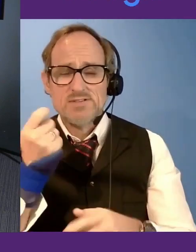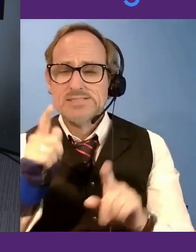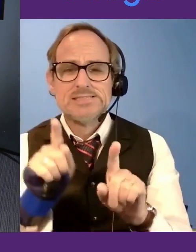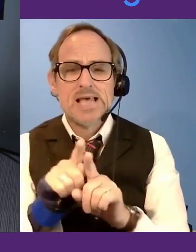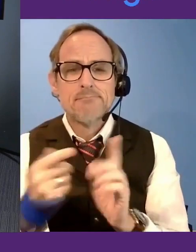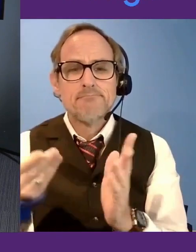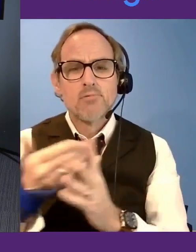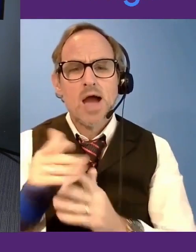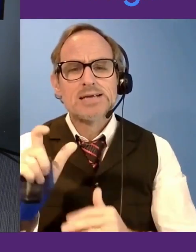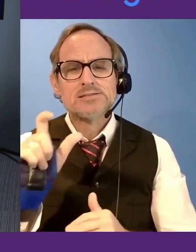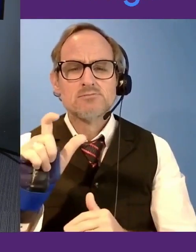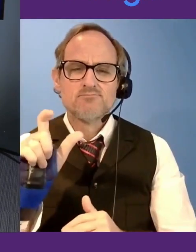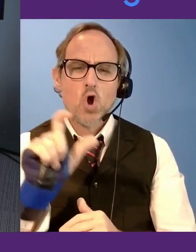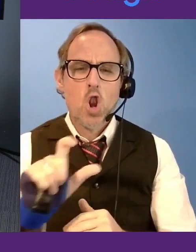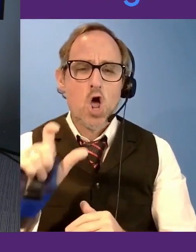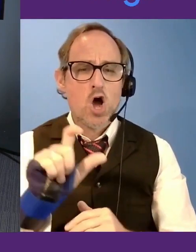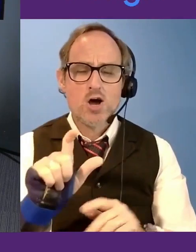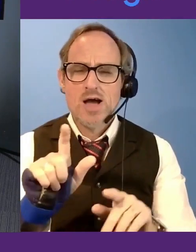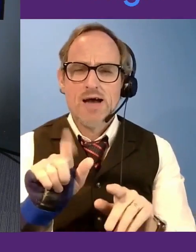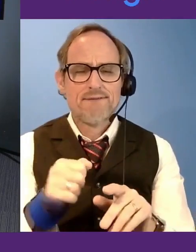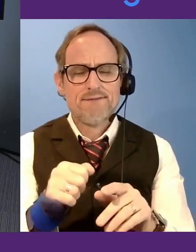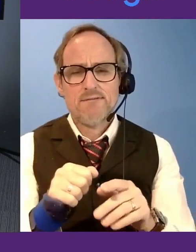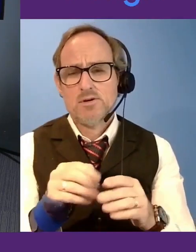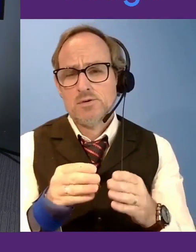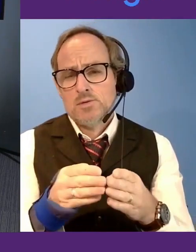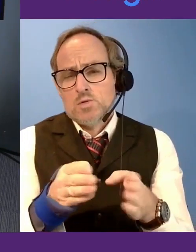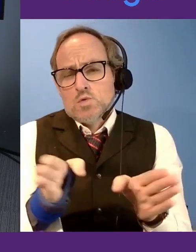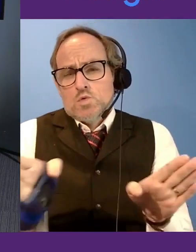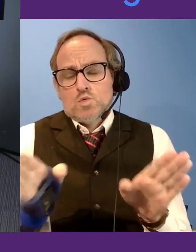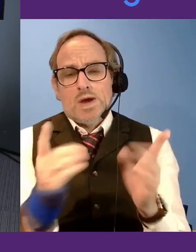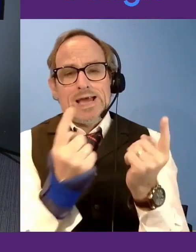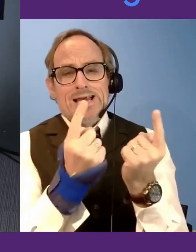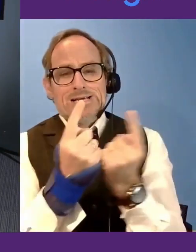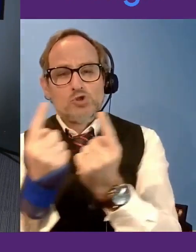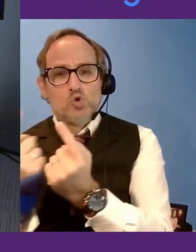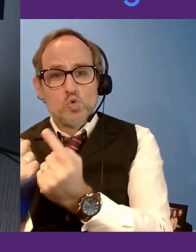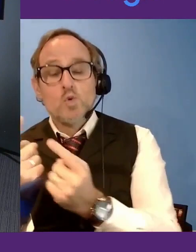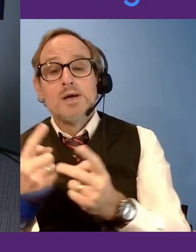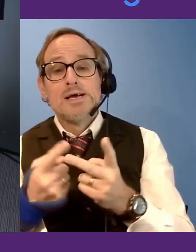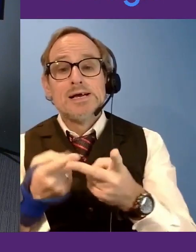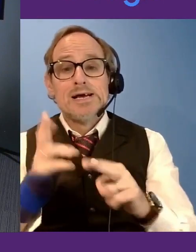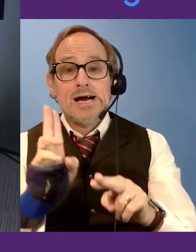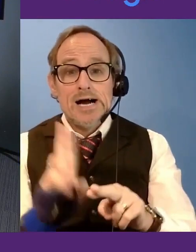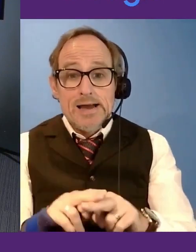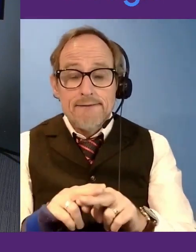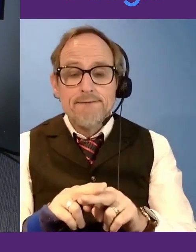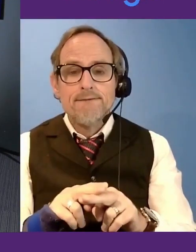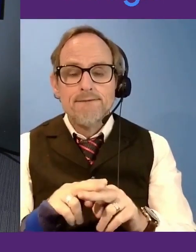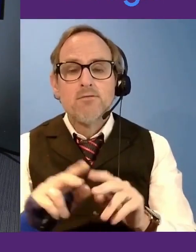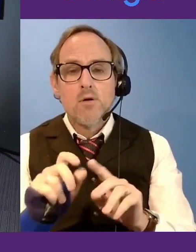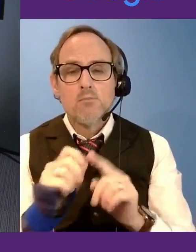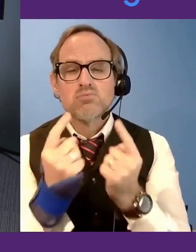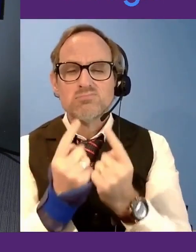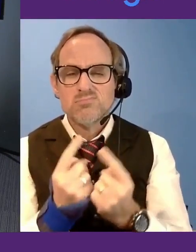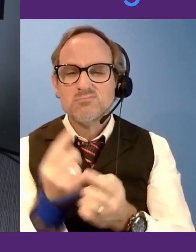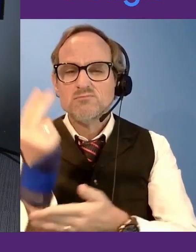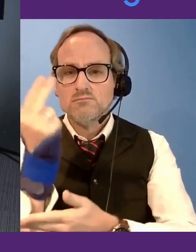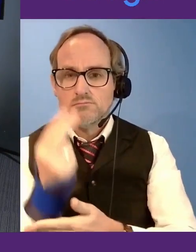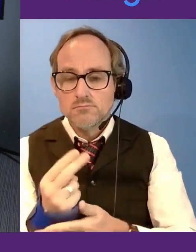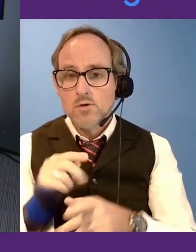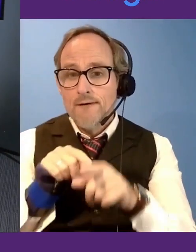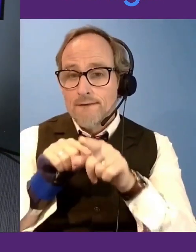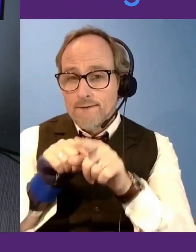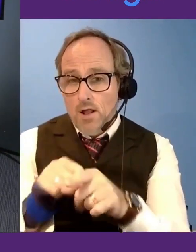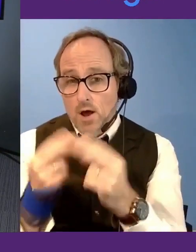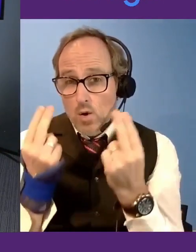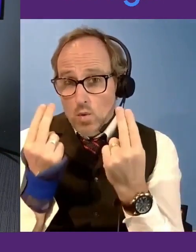case of designs. There's a lot more behind, and there is a lot of return of investment if you do it right from the beginning. Yeah. So we have just